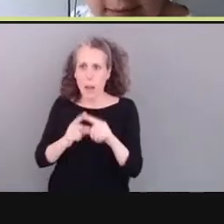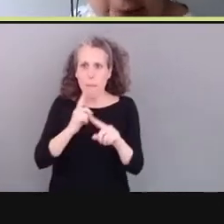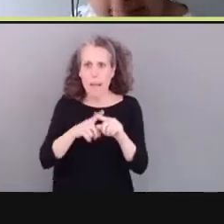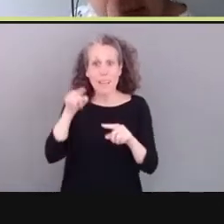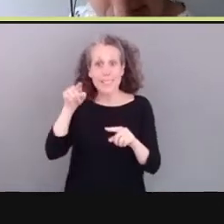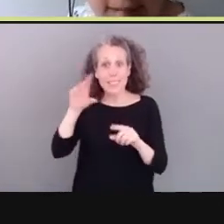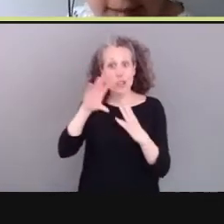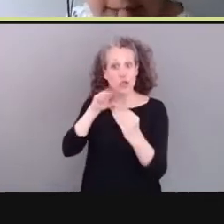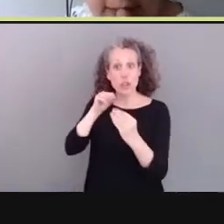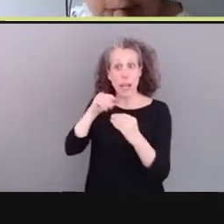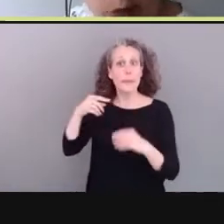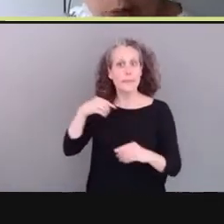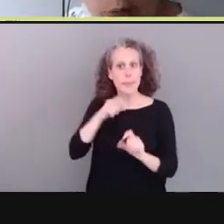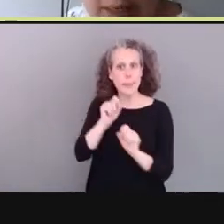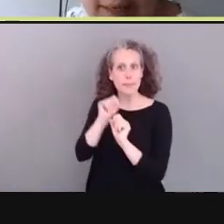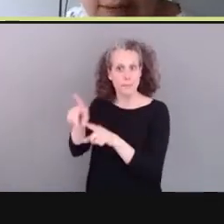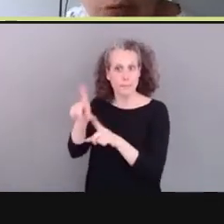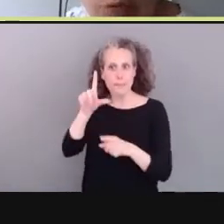chat